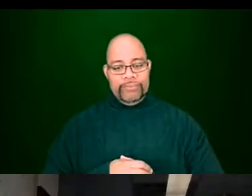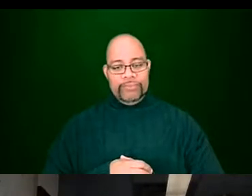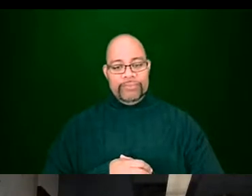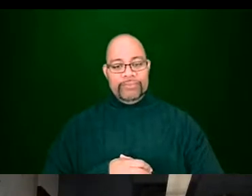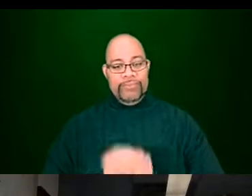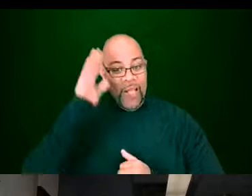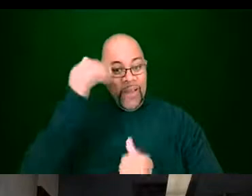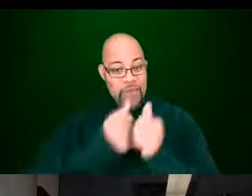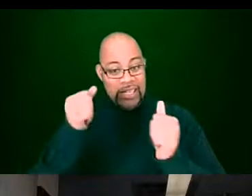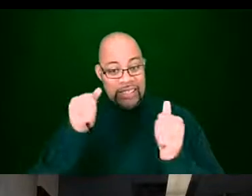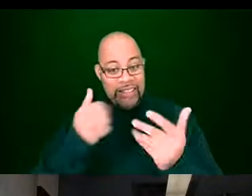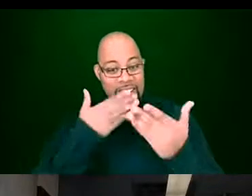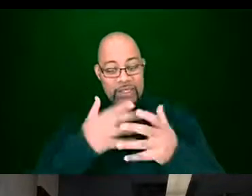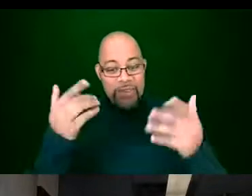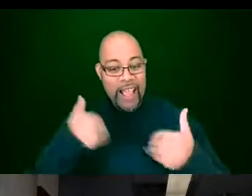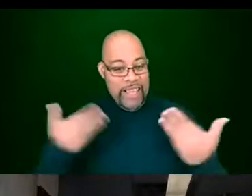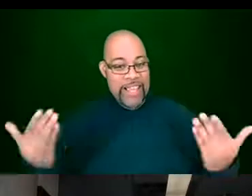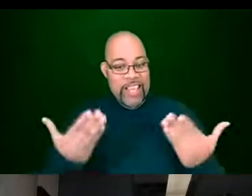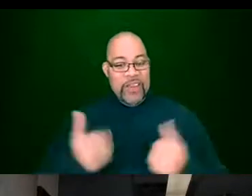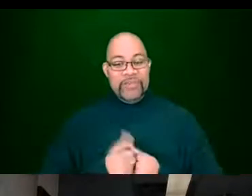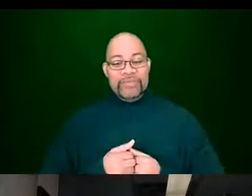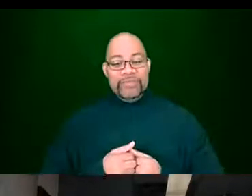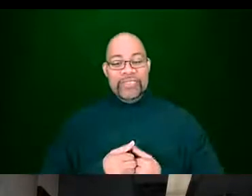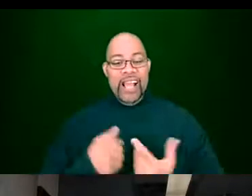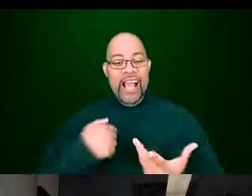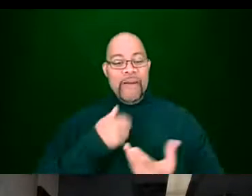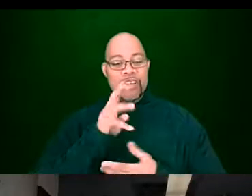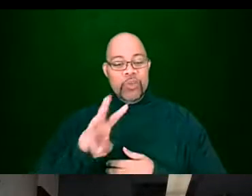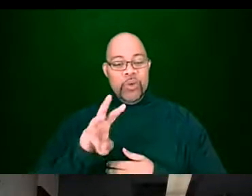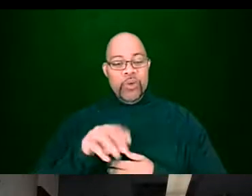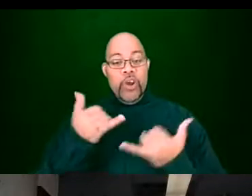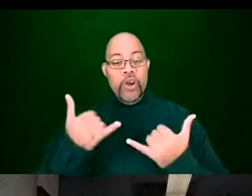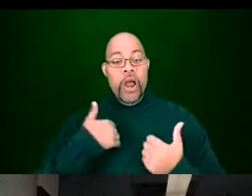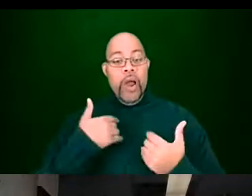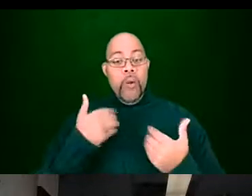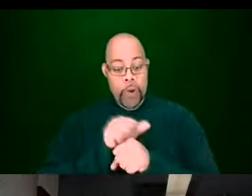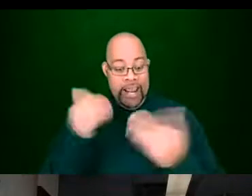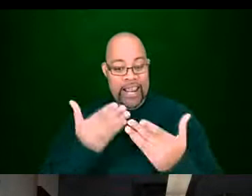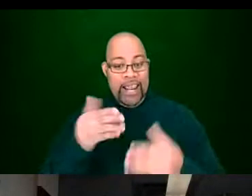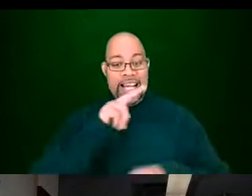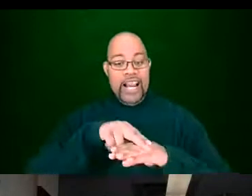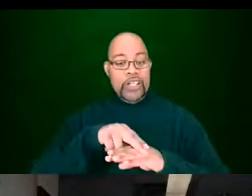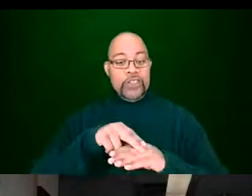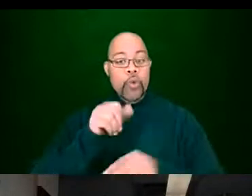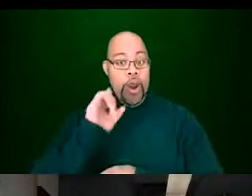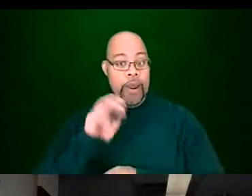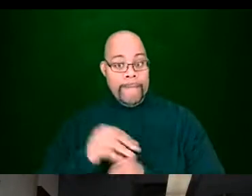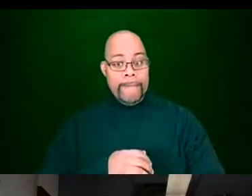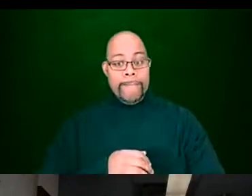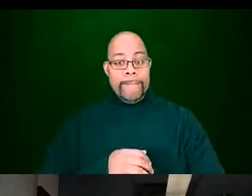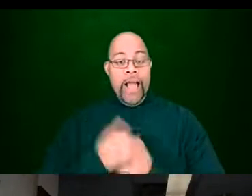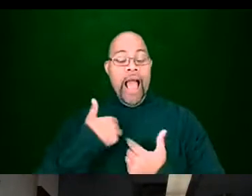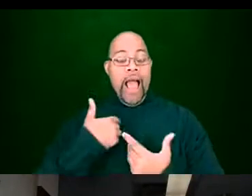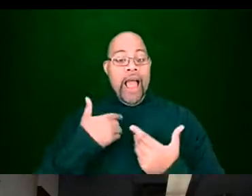Hello, everybody. Thank you so much for having me here. I'm Andrew. Currently, I'm working here at the National Aquarium. I've had the privilege to